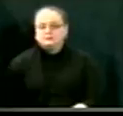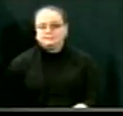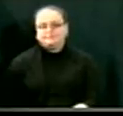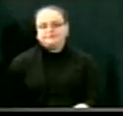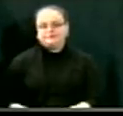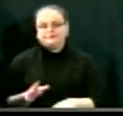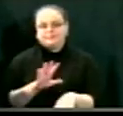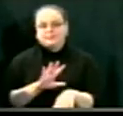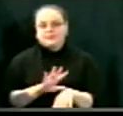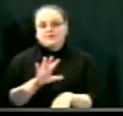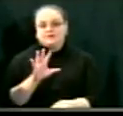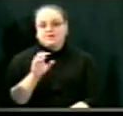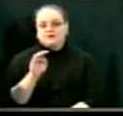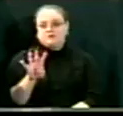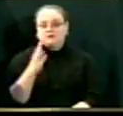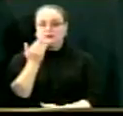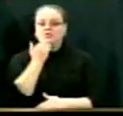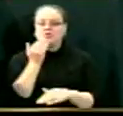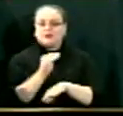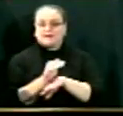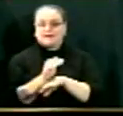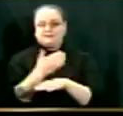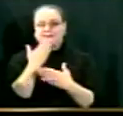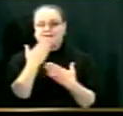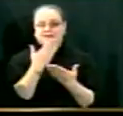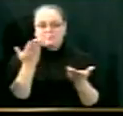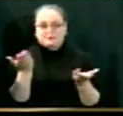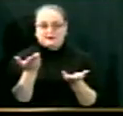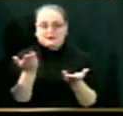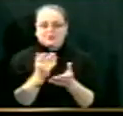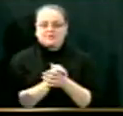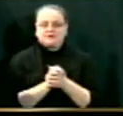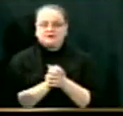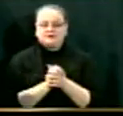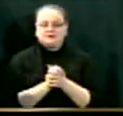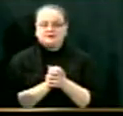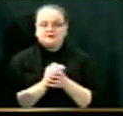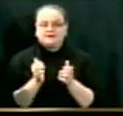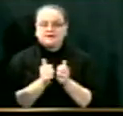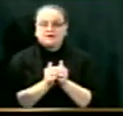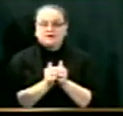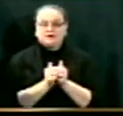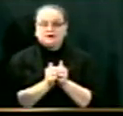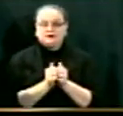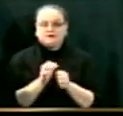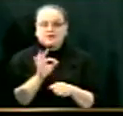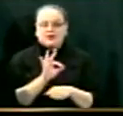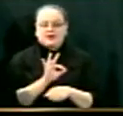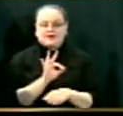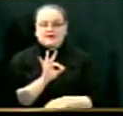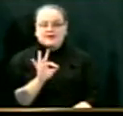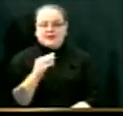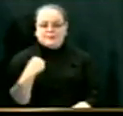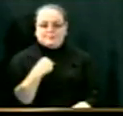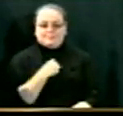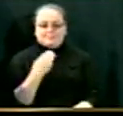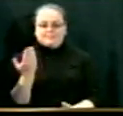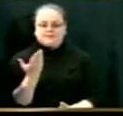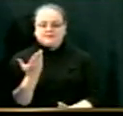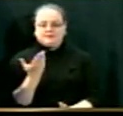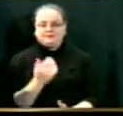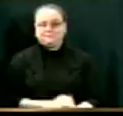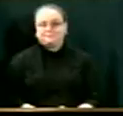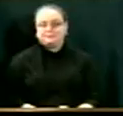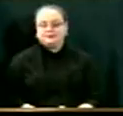It's 5:04. Good evening. Thank you for being here. And with 9 members of the board present, 9 of